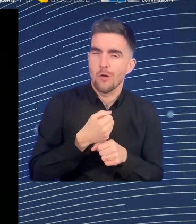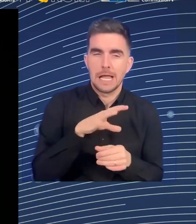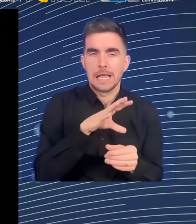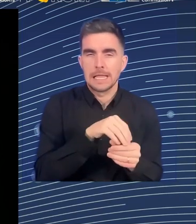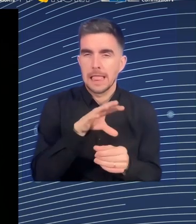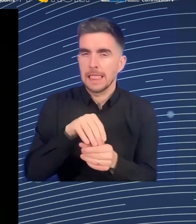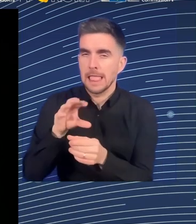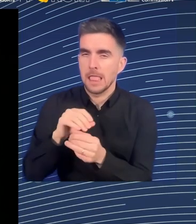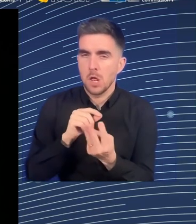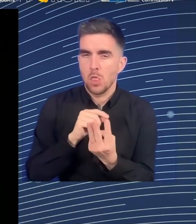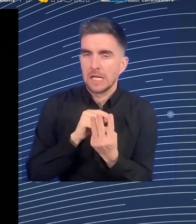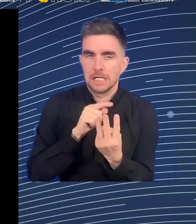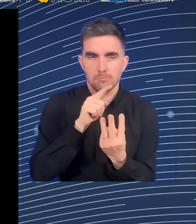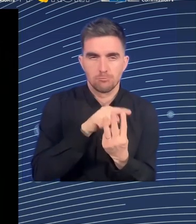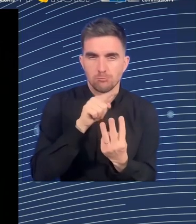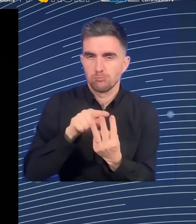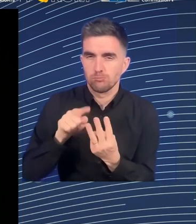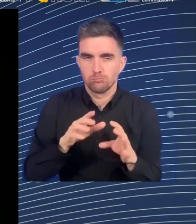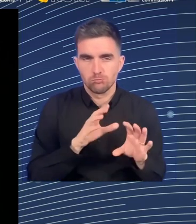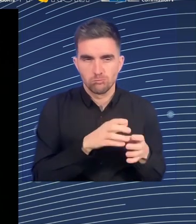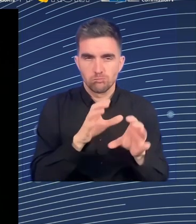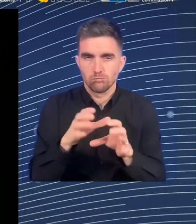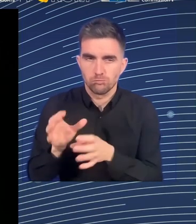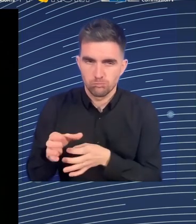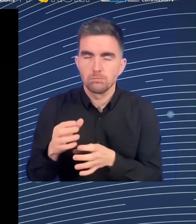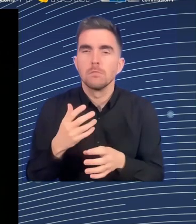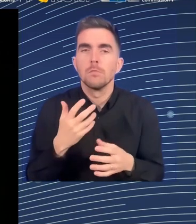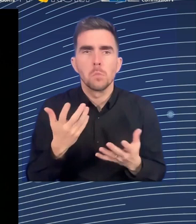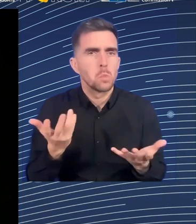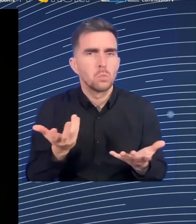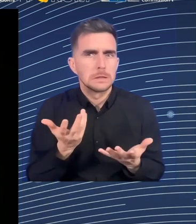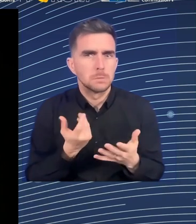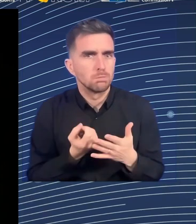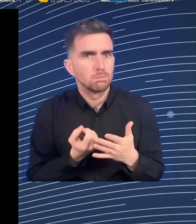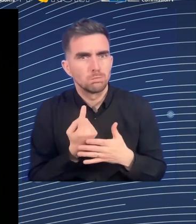also policy actions were taken at EU level in recent years, also national level,